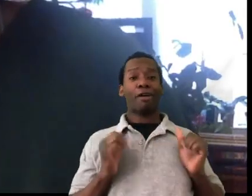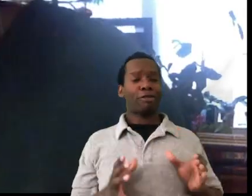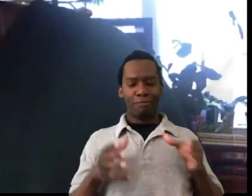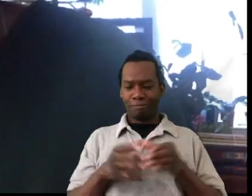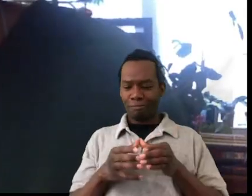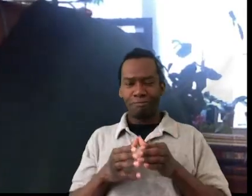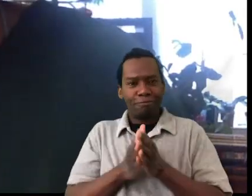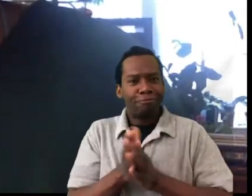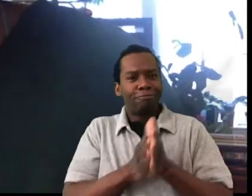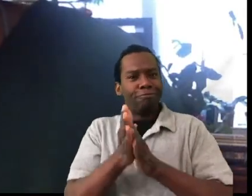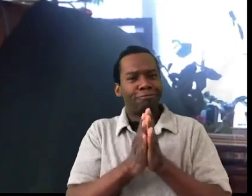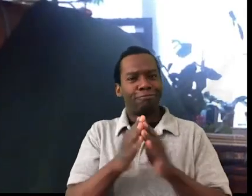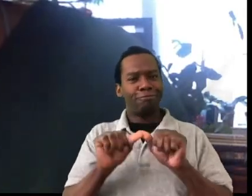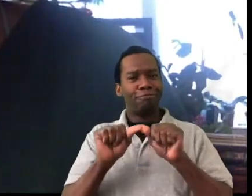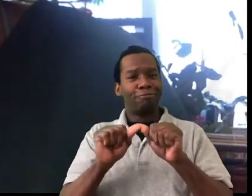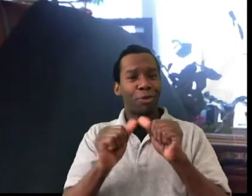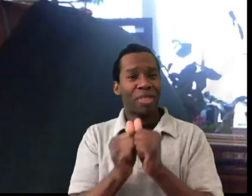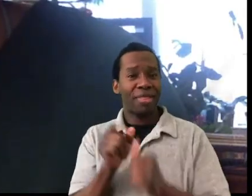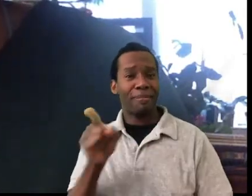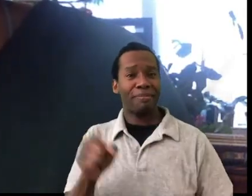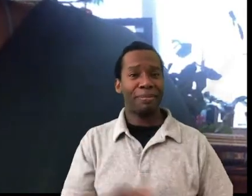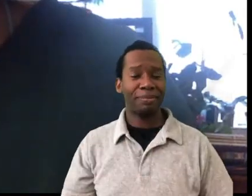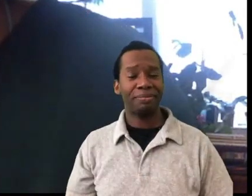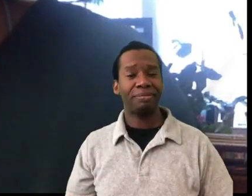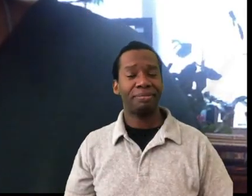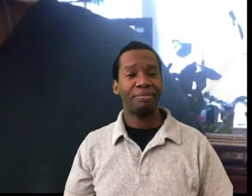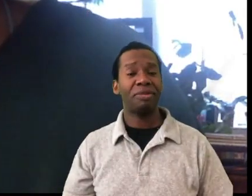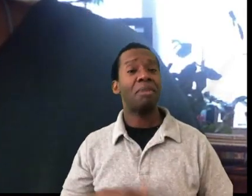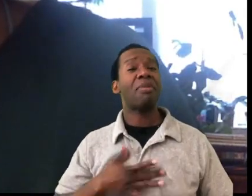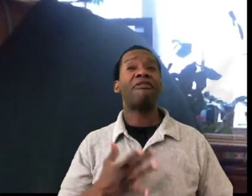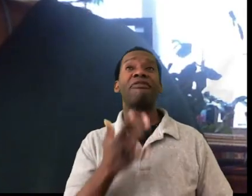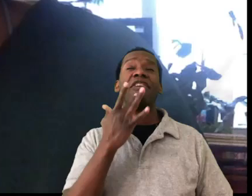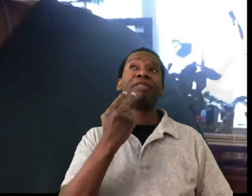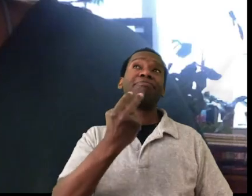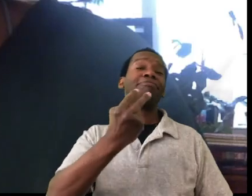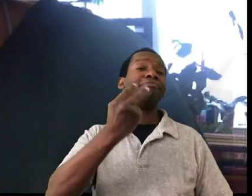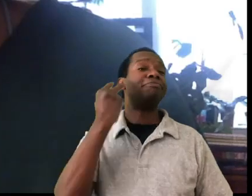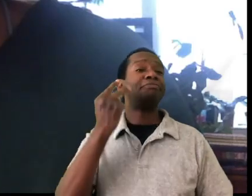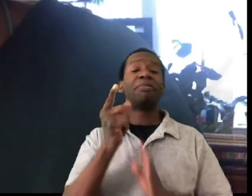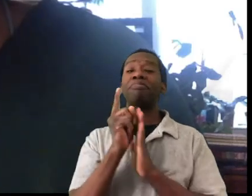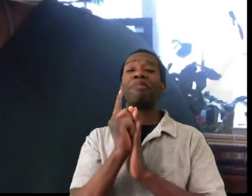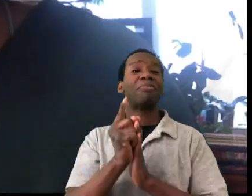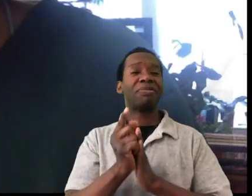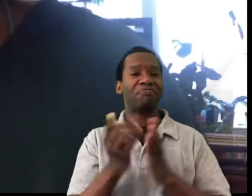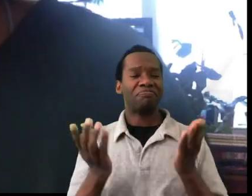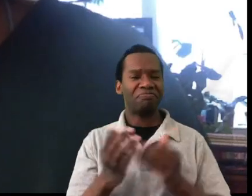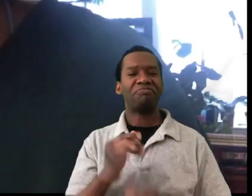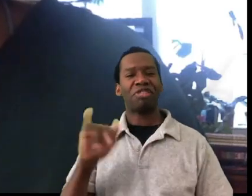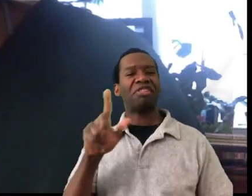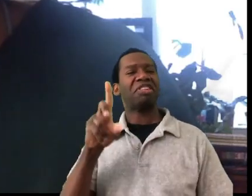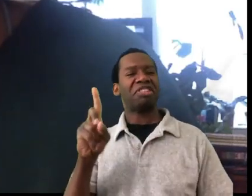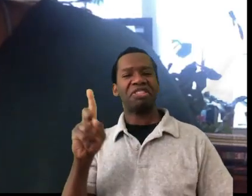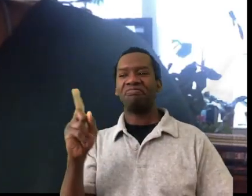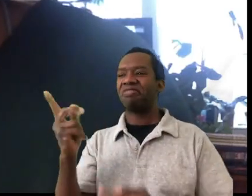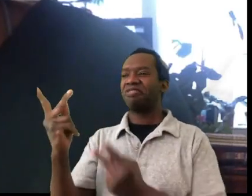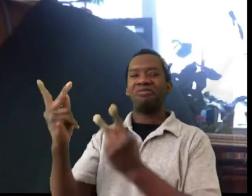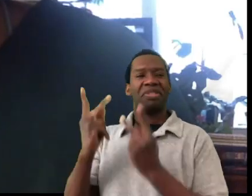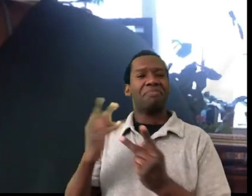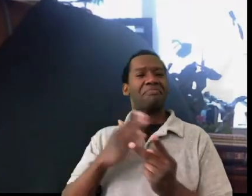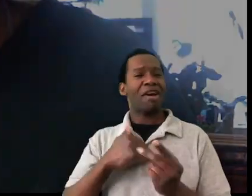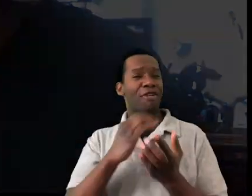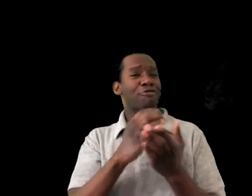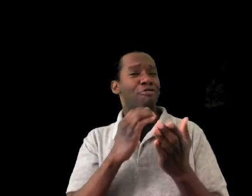every performance, and he found something new to give and ways to keep us all fresh